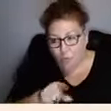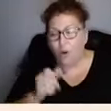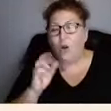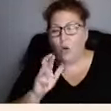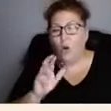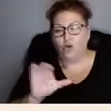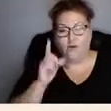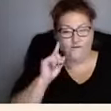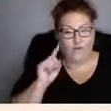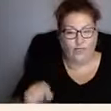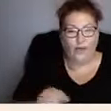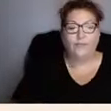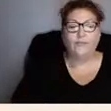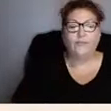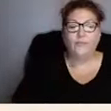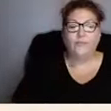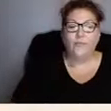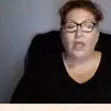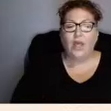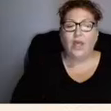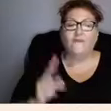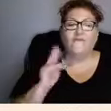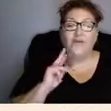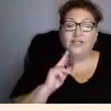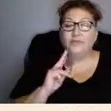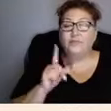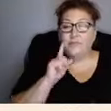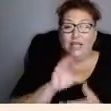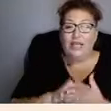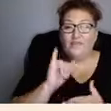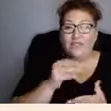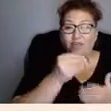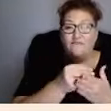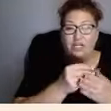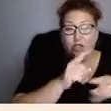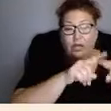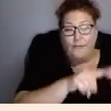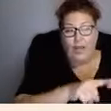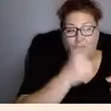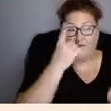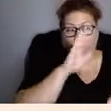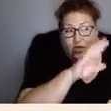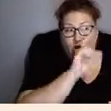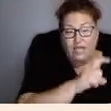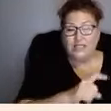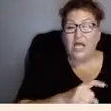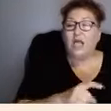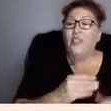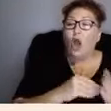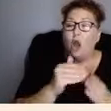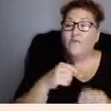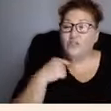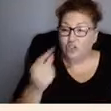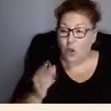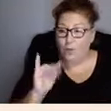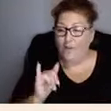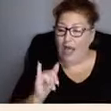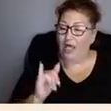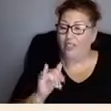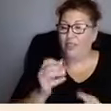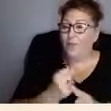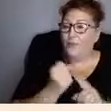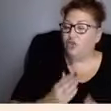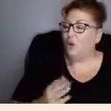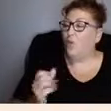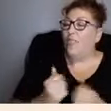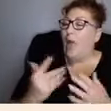they are financially or otherwise dependent on the abuser for their needs. They're often told by the abuser, "Without me, you wouldn't be here. Without me, you would